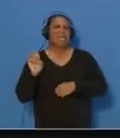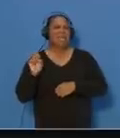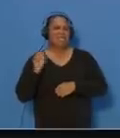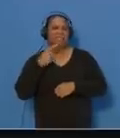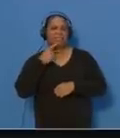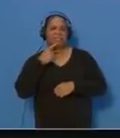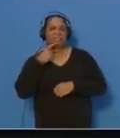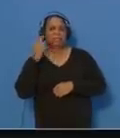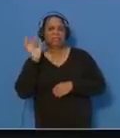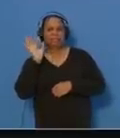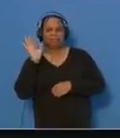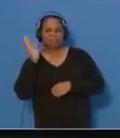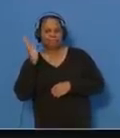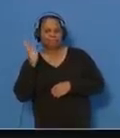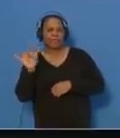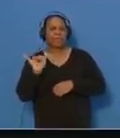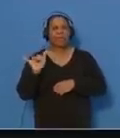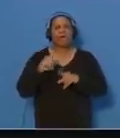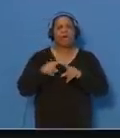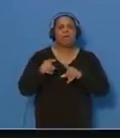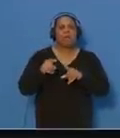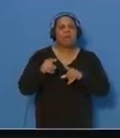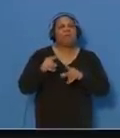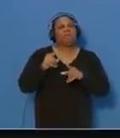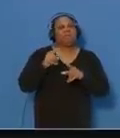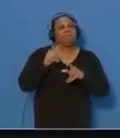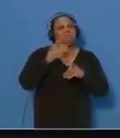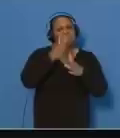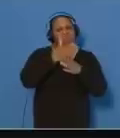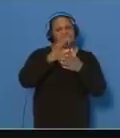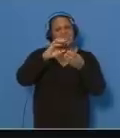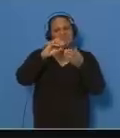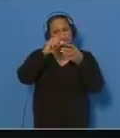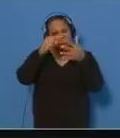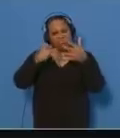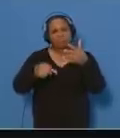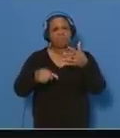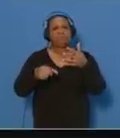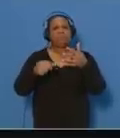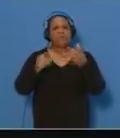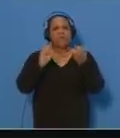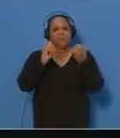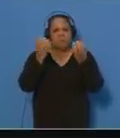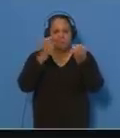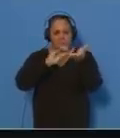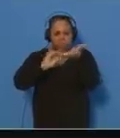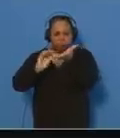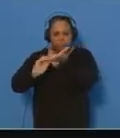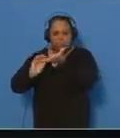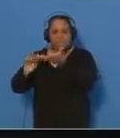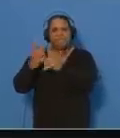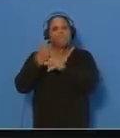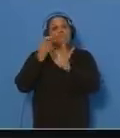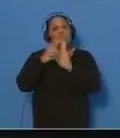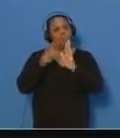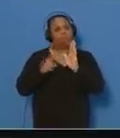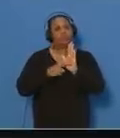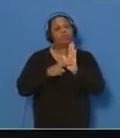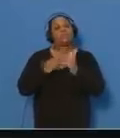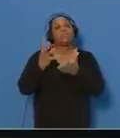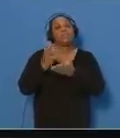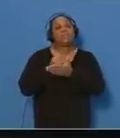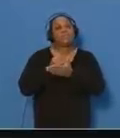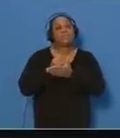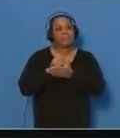have personally been disappointed with the sheer number of requests for exemptions from these rules. There is, in some cases,